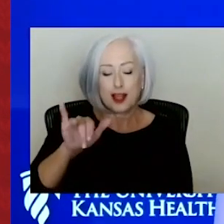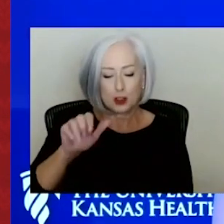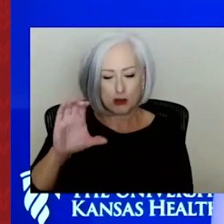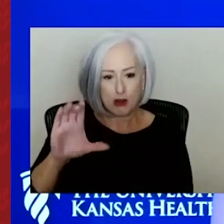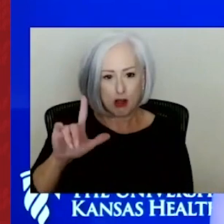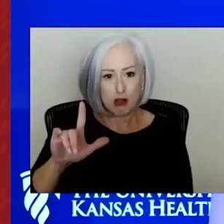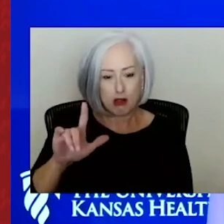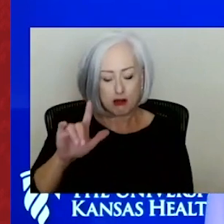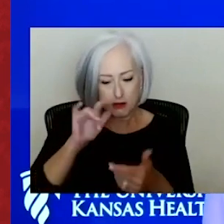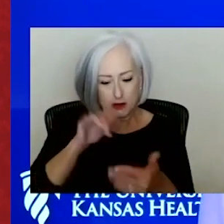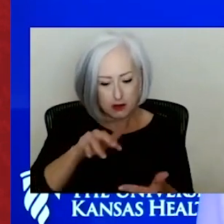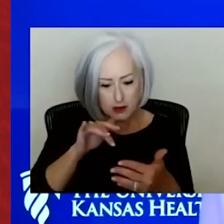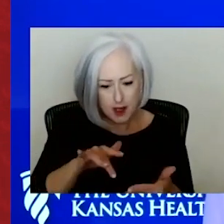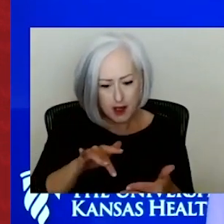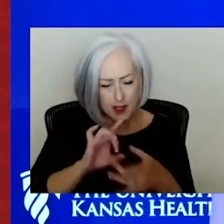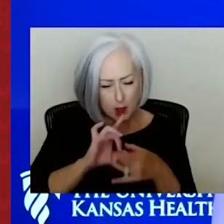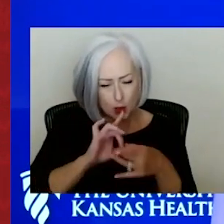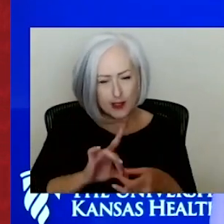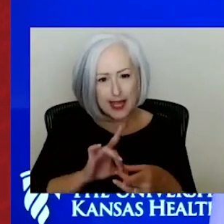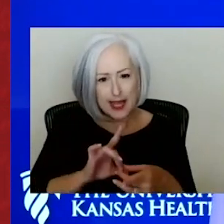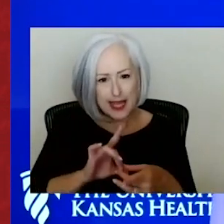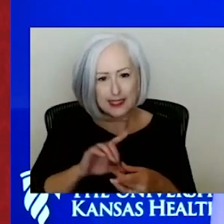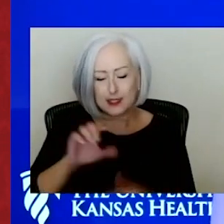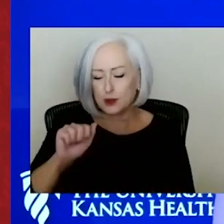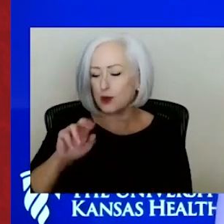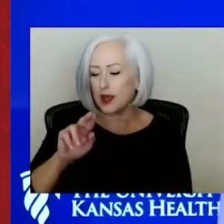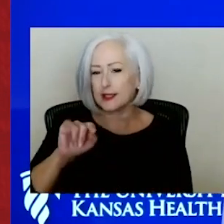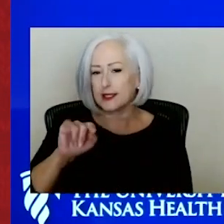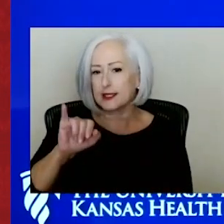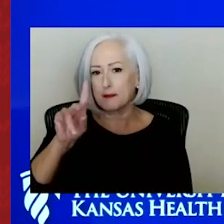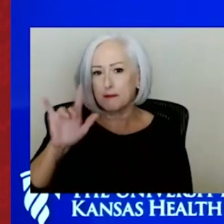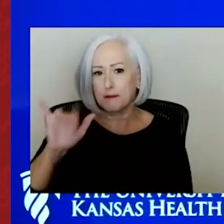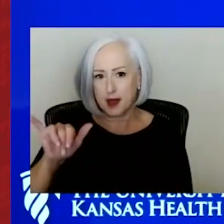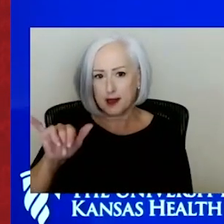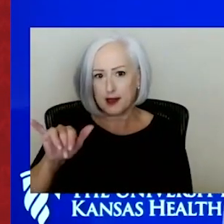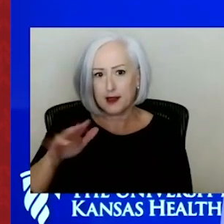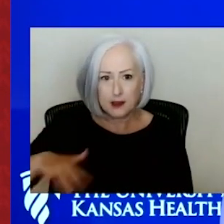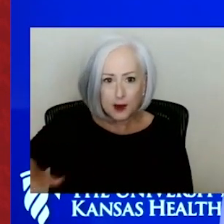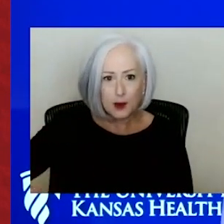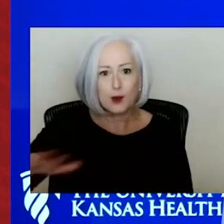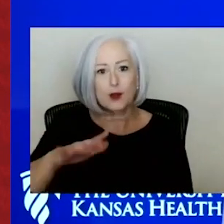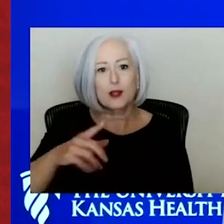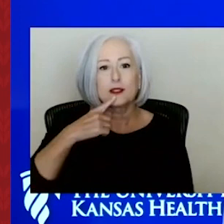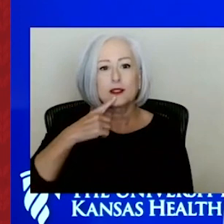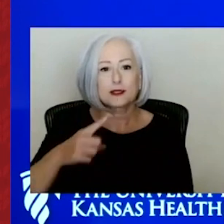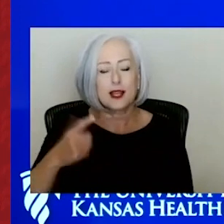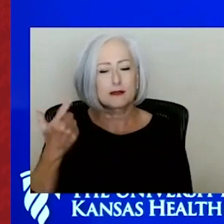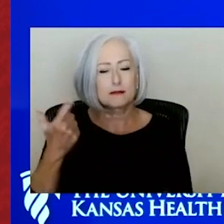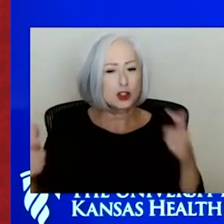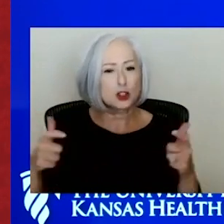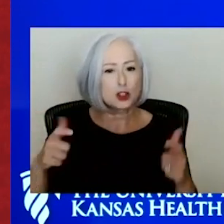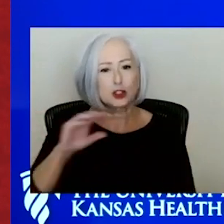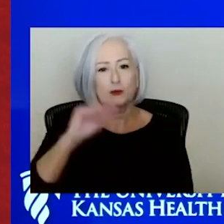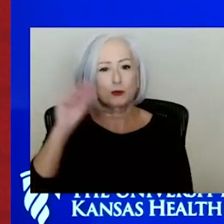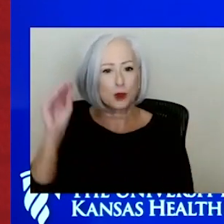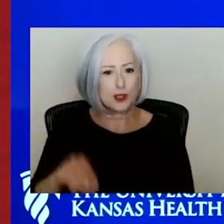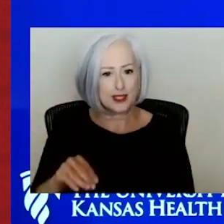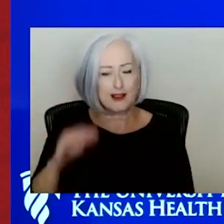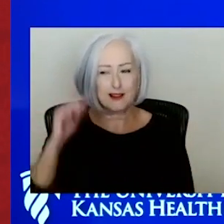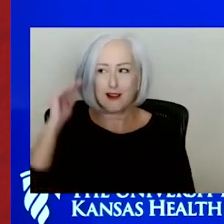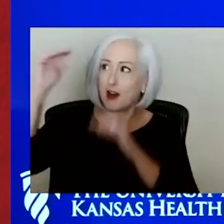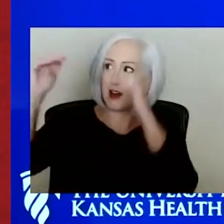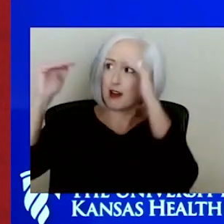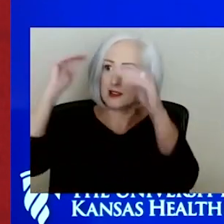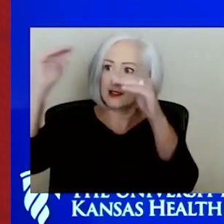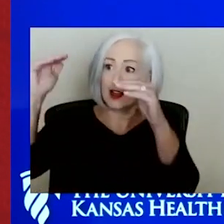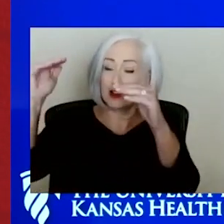population, the CDC came out and said there were it's a massive proportion of adults who have had COVID.